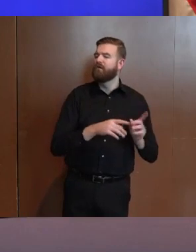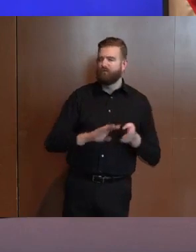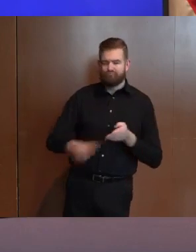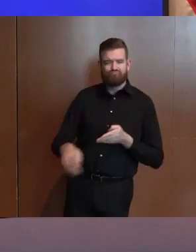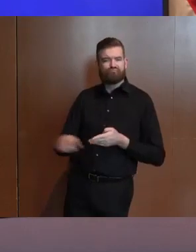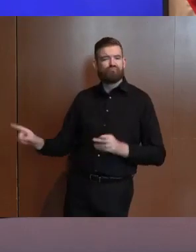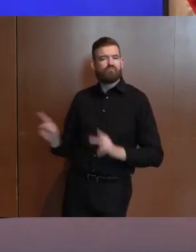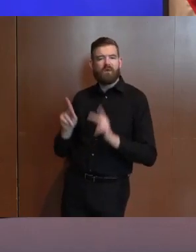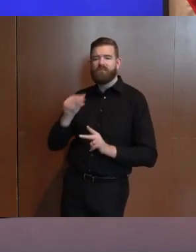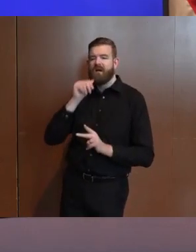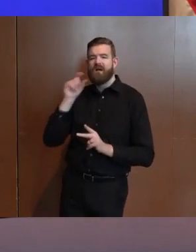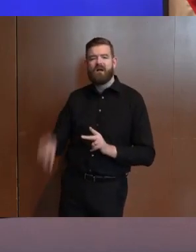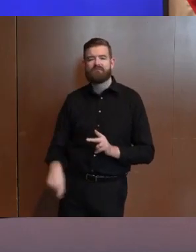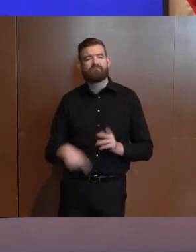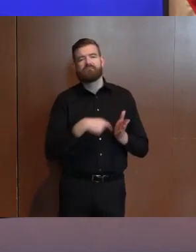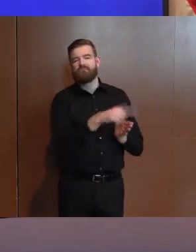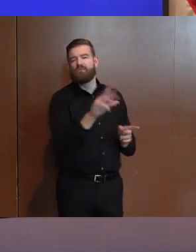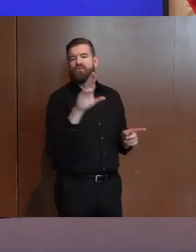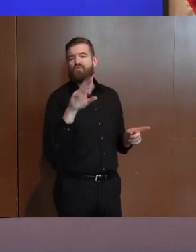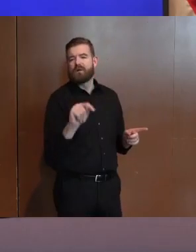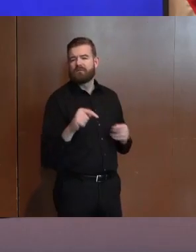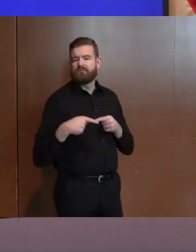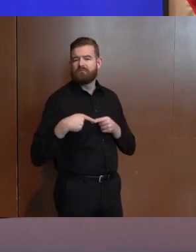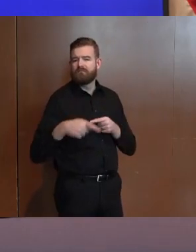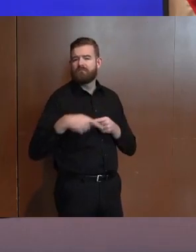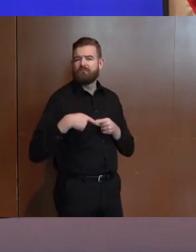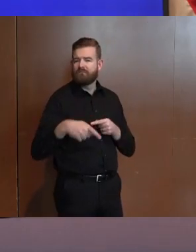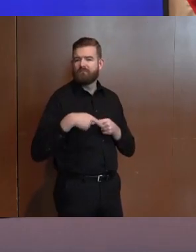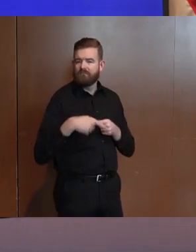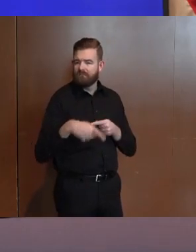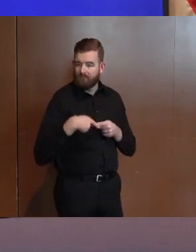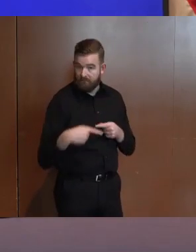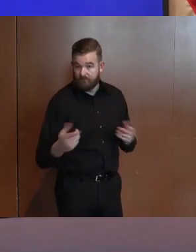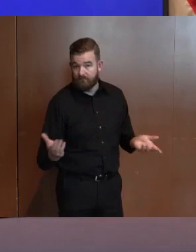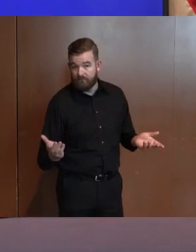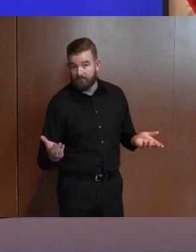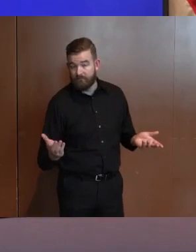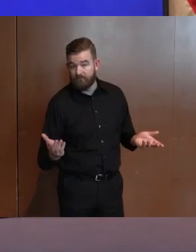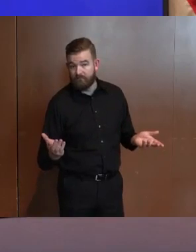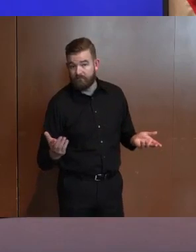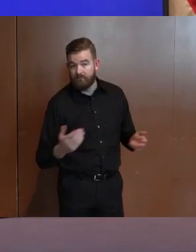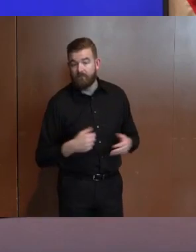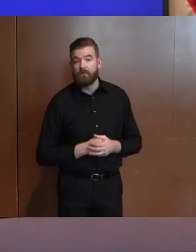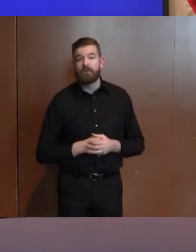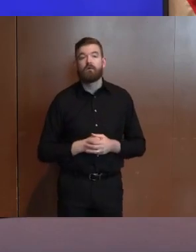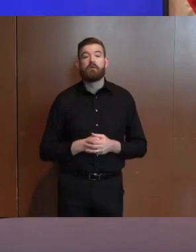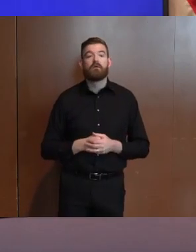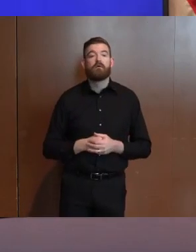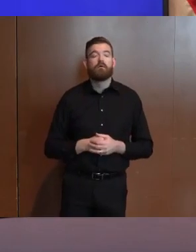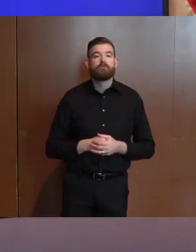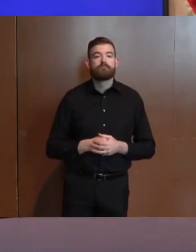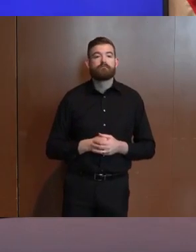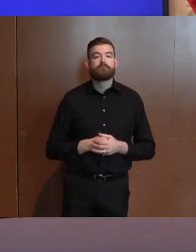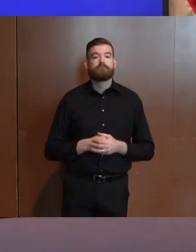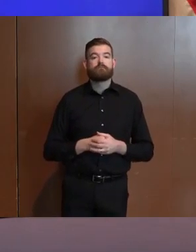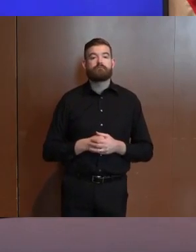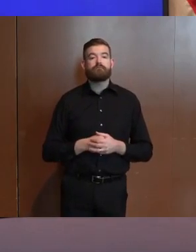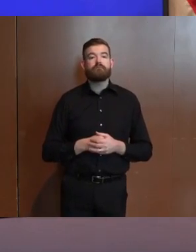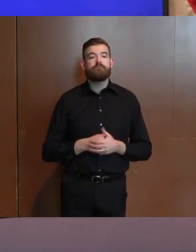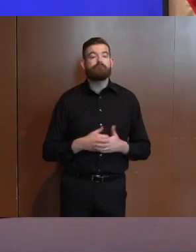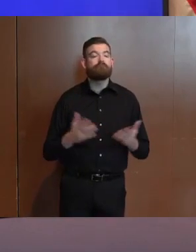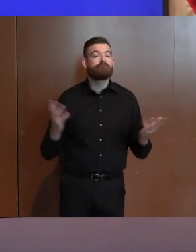way to whoever is renting from them. And I assume that I would just make the same statement as it relates to any federal relief that